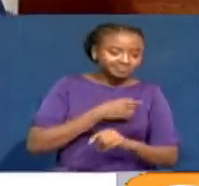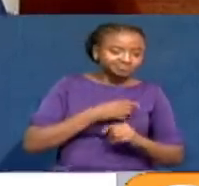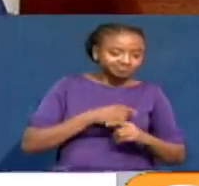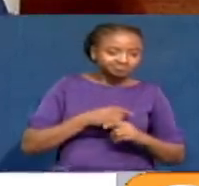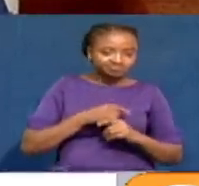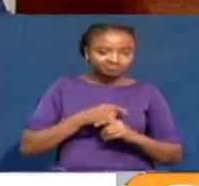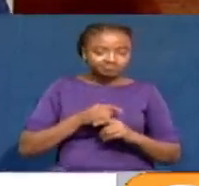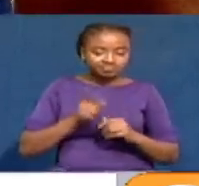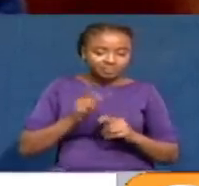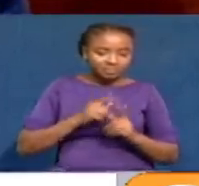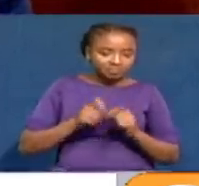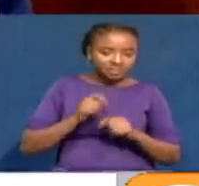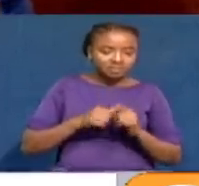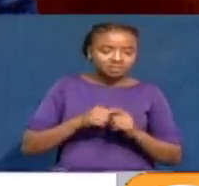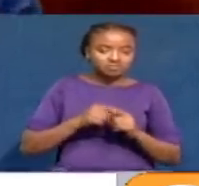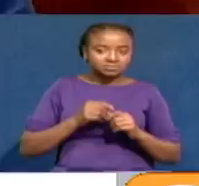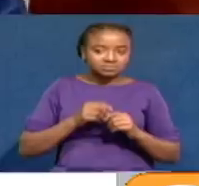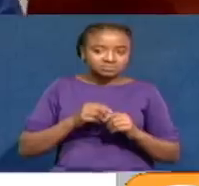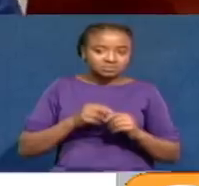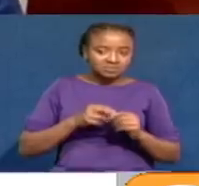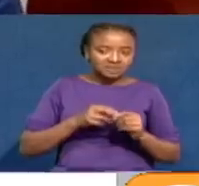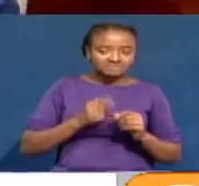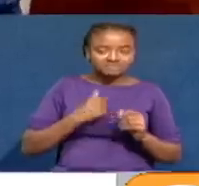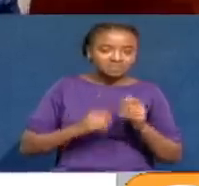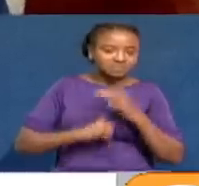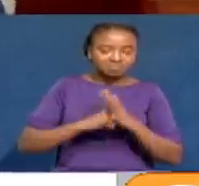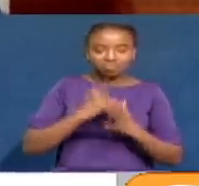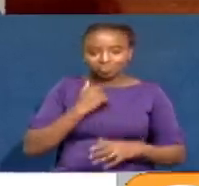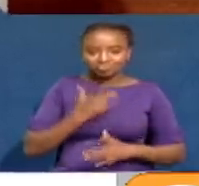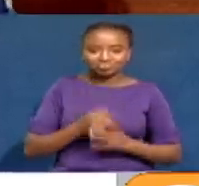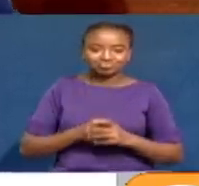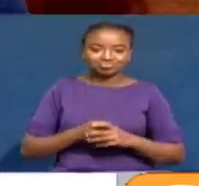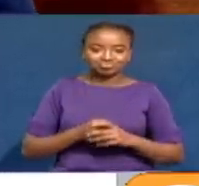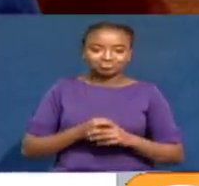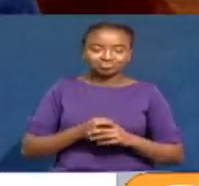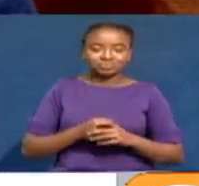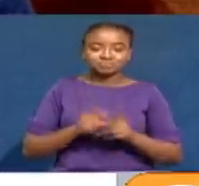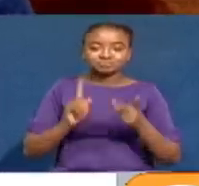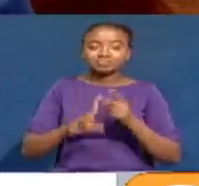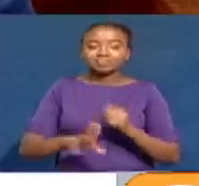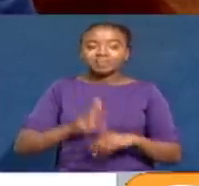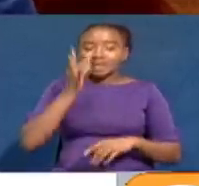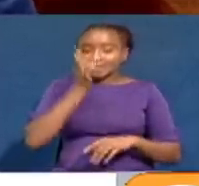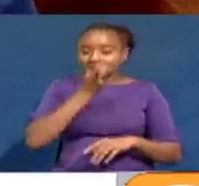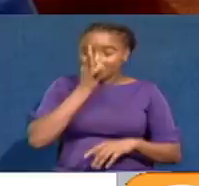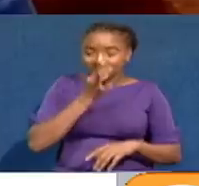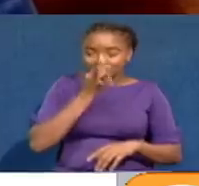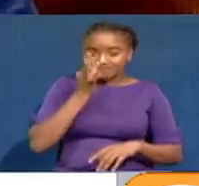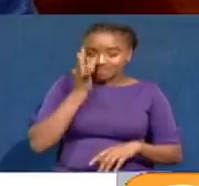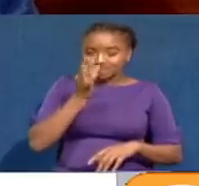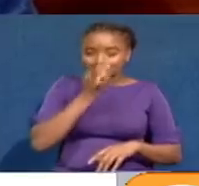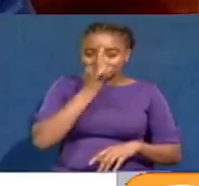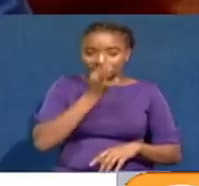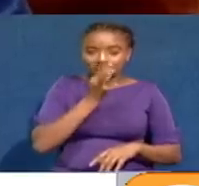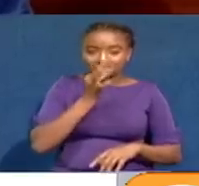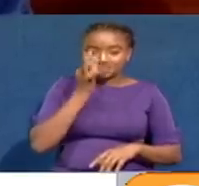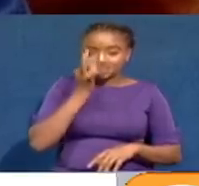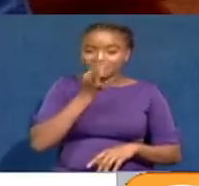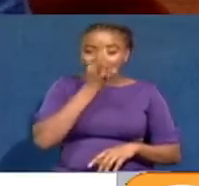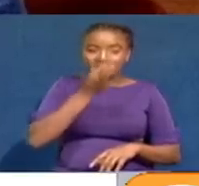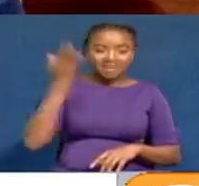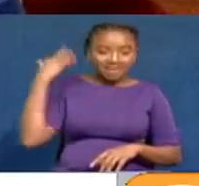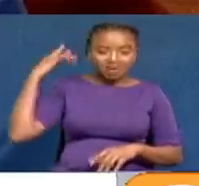that milk. Which side are you going to favor? Number two, during President Kibaki's time, there was real money in